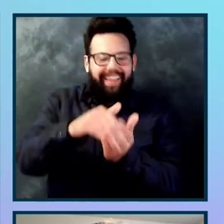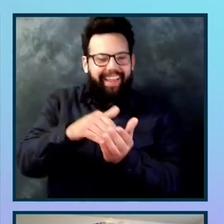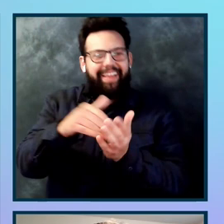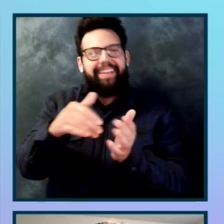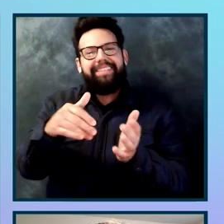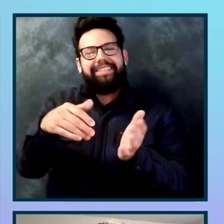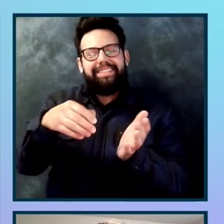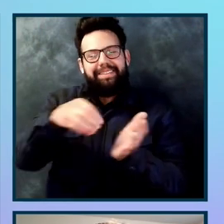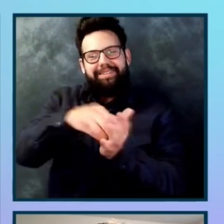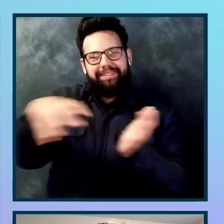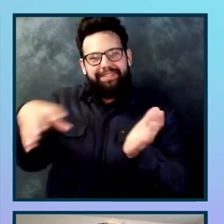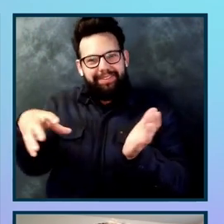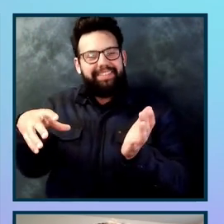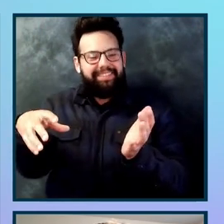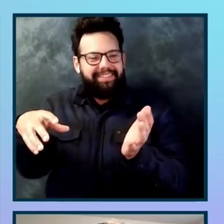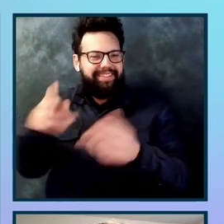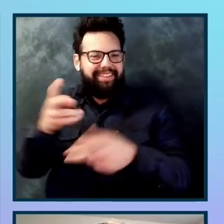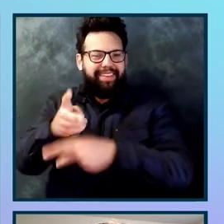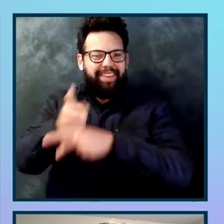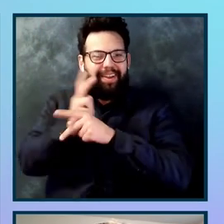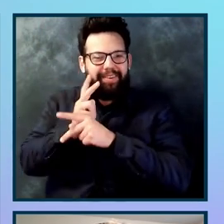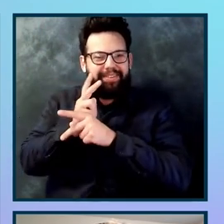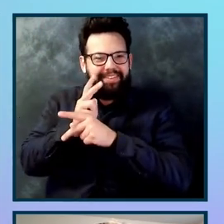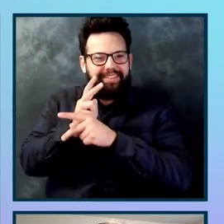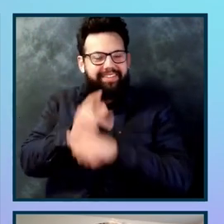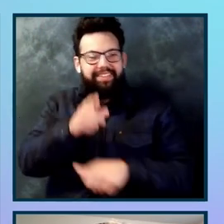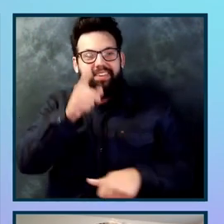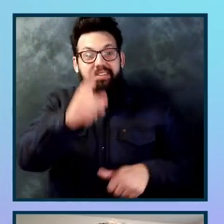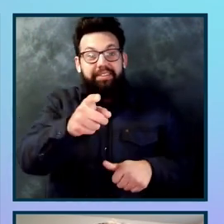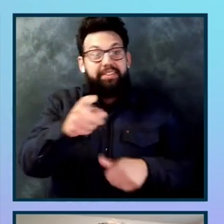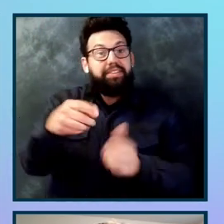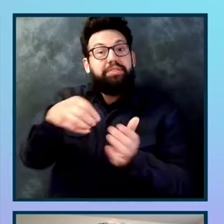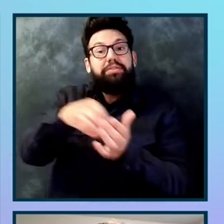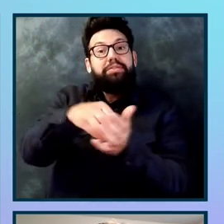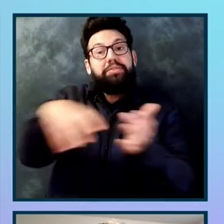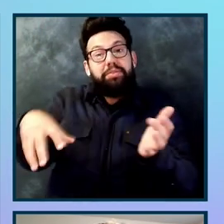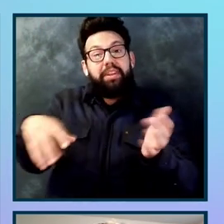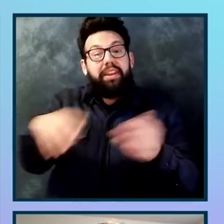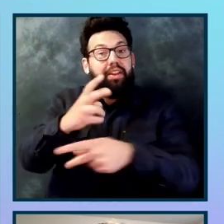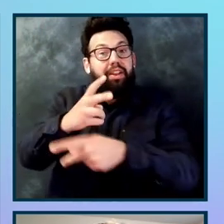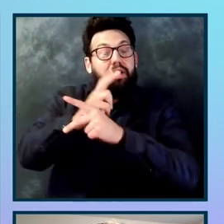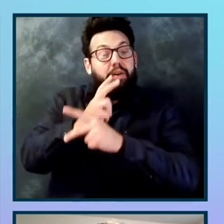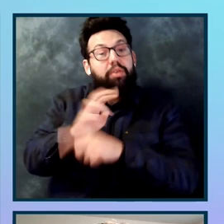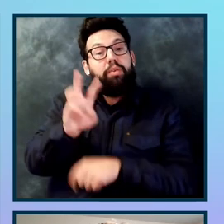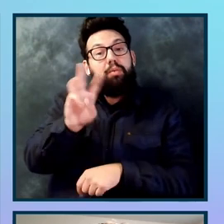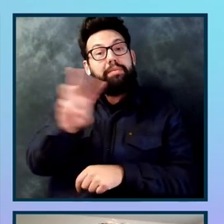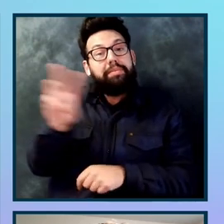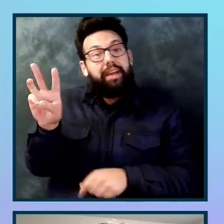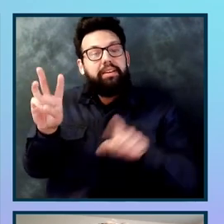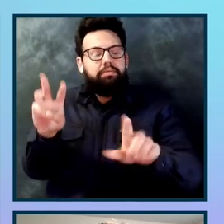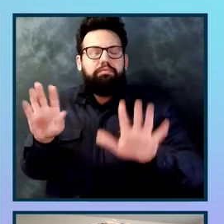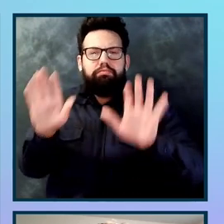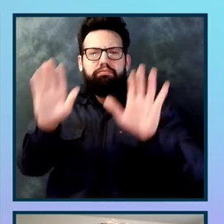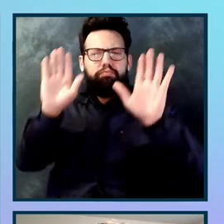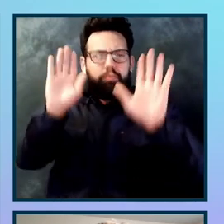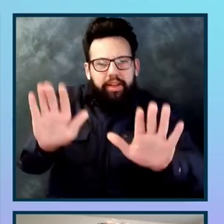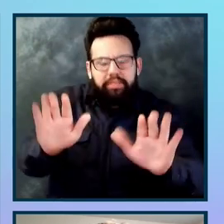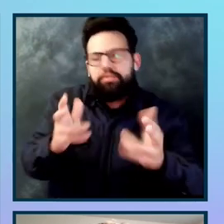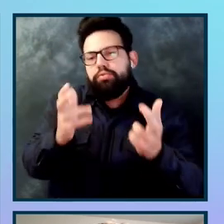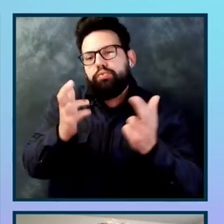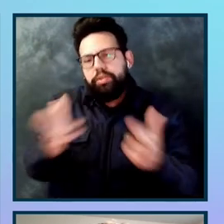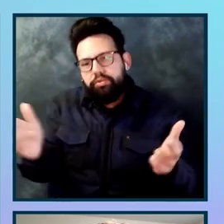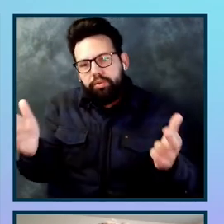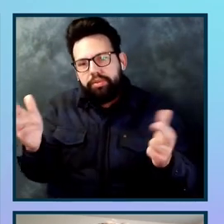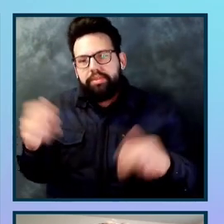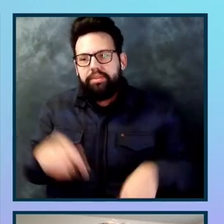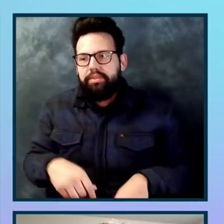come here. Studentloanhero.com, for those that are not familiar with it, is a great resource site that can provide student loan